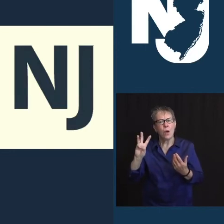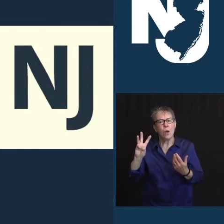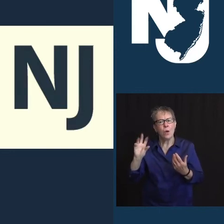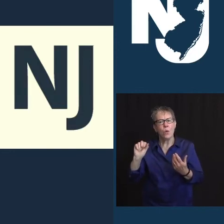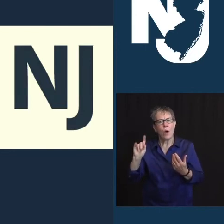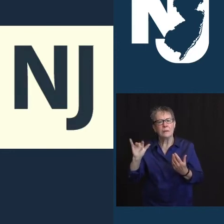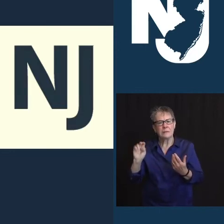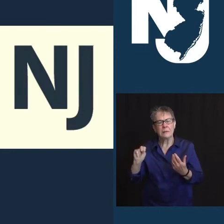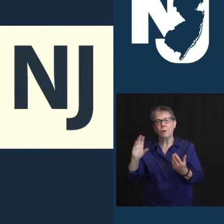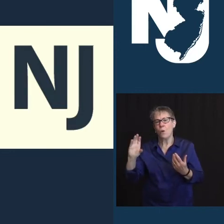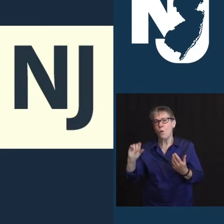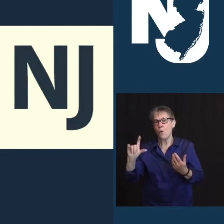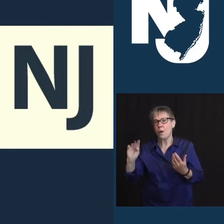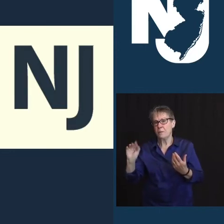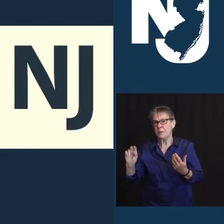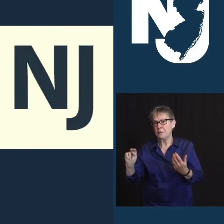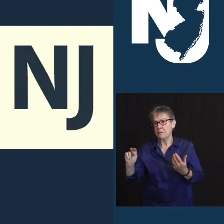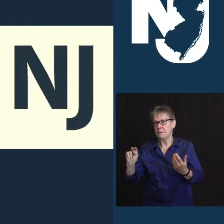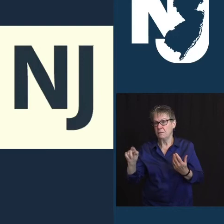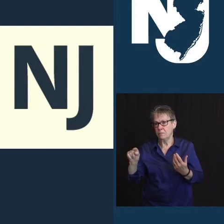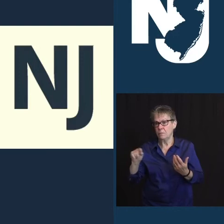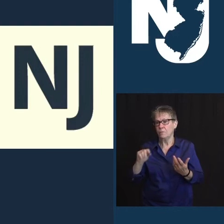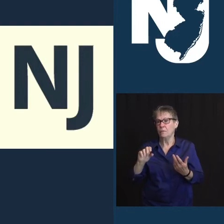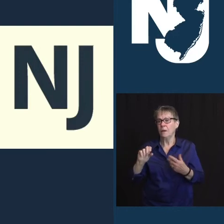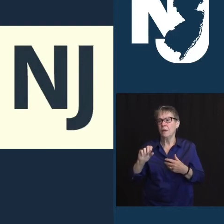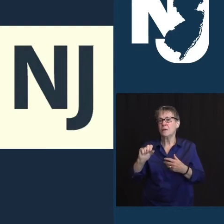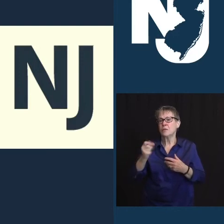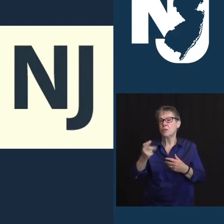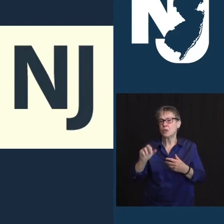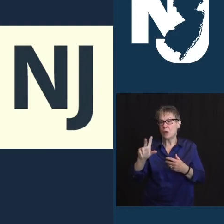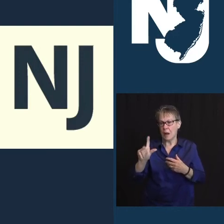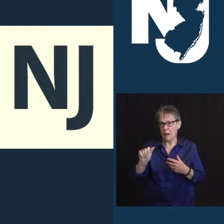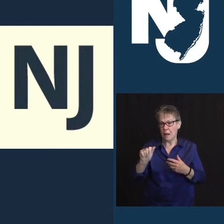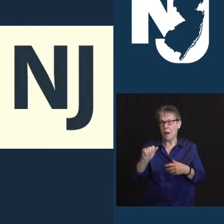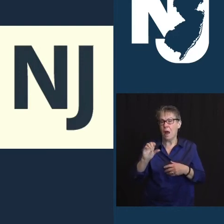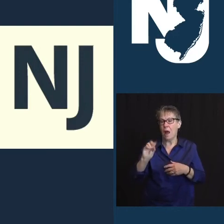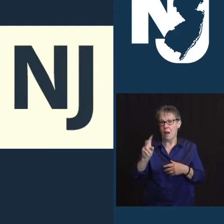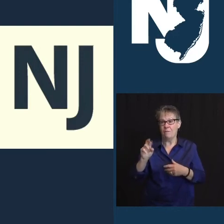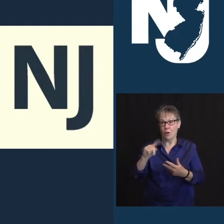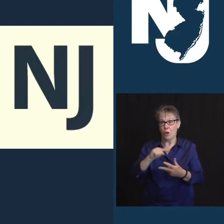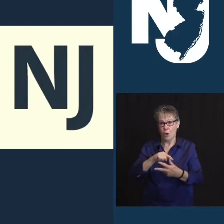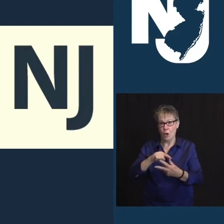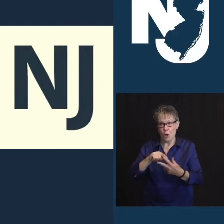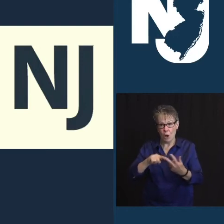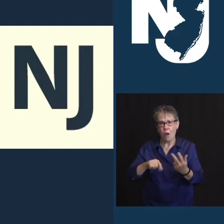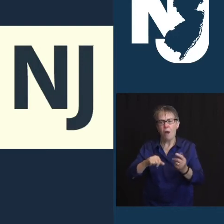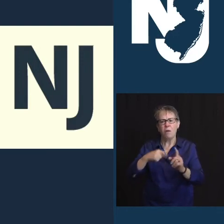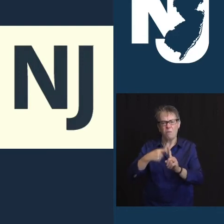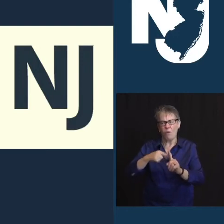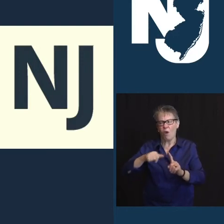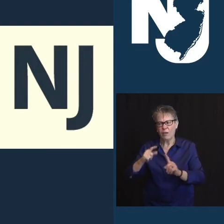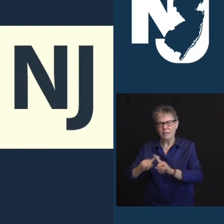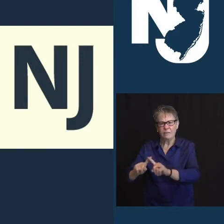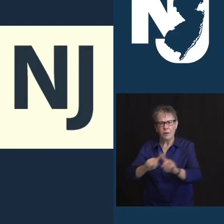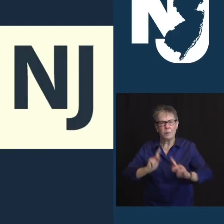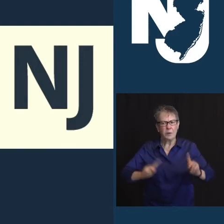statewide strategic plan to combat the maternal and infant health crisis that has threatened the lives of our mothers and